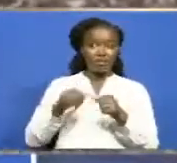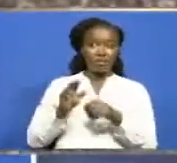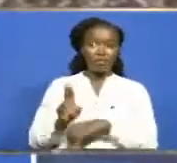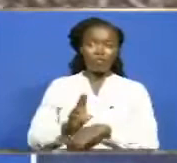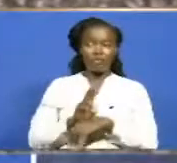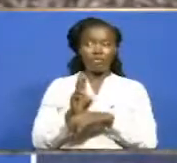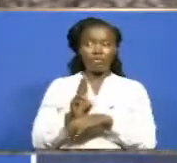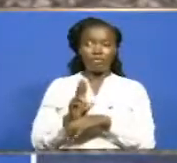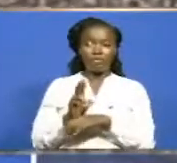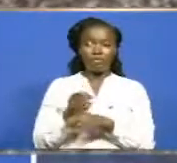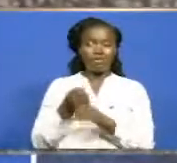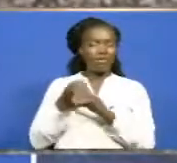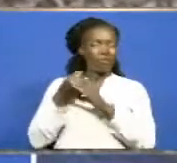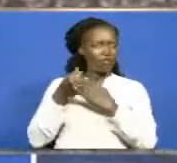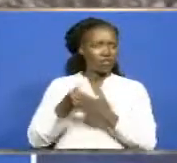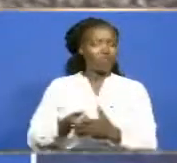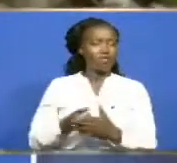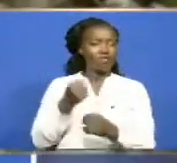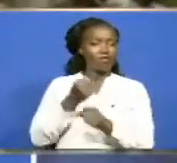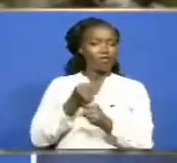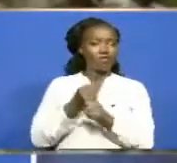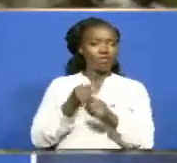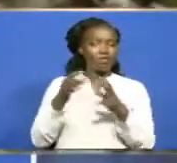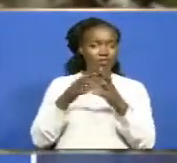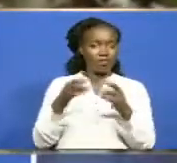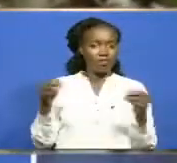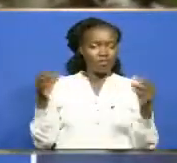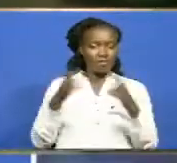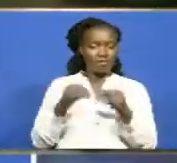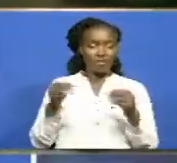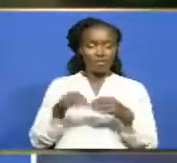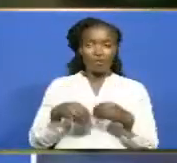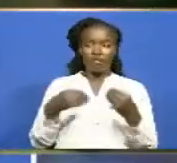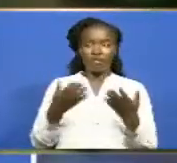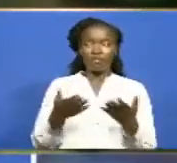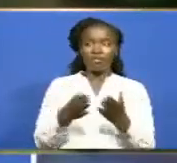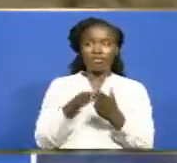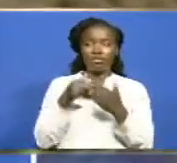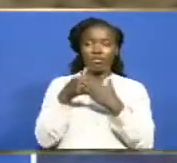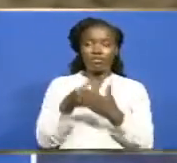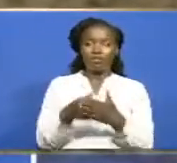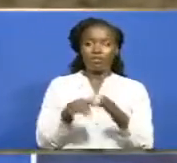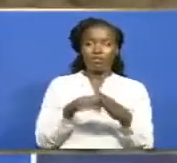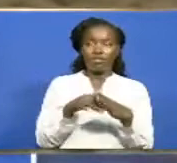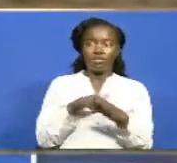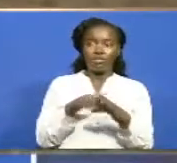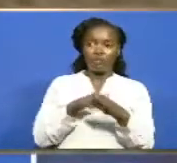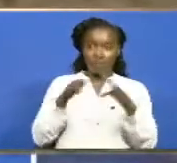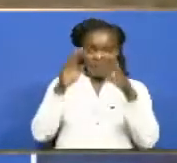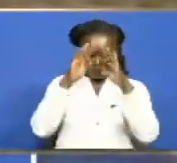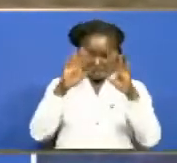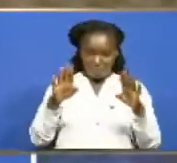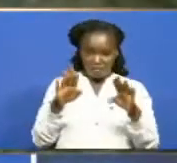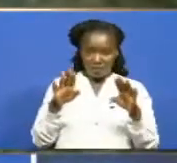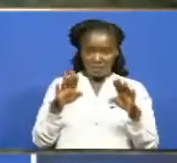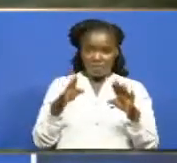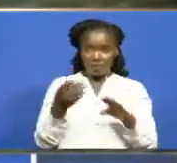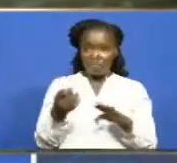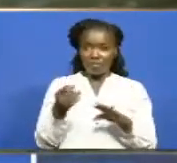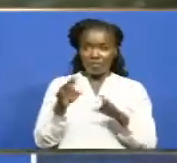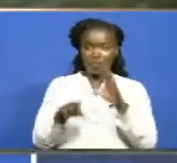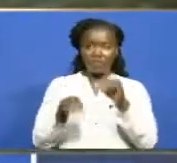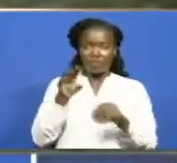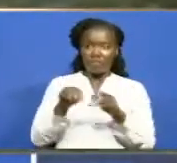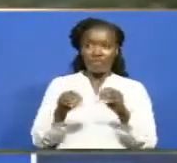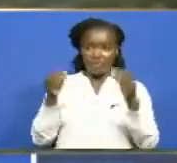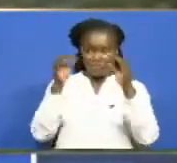of forced labor in cotton production. China has been accused of forcing members of the mostly Muslim Uyghur minority to pick cotton